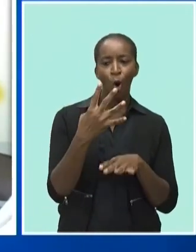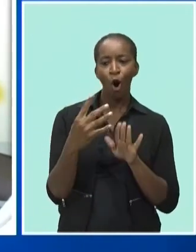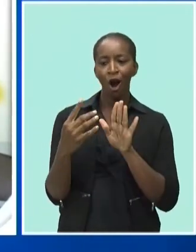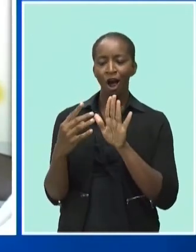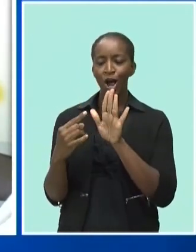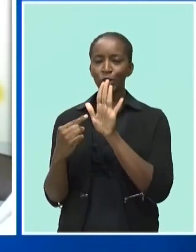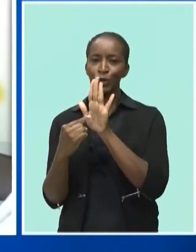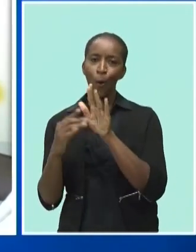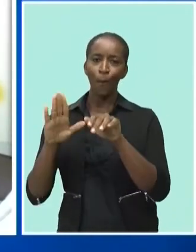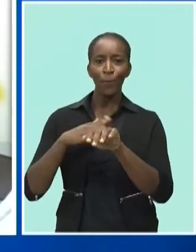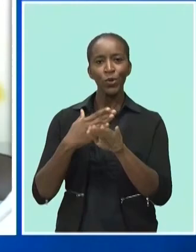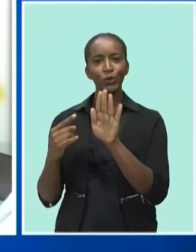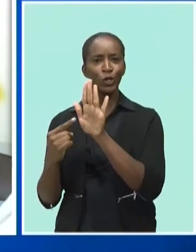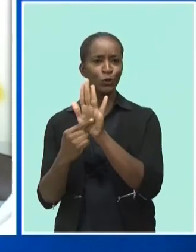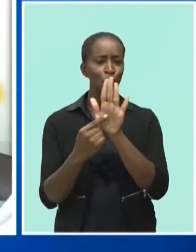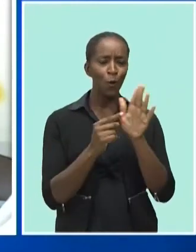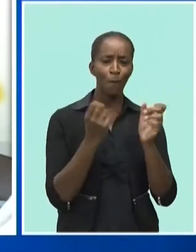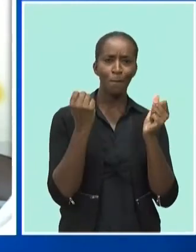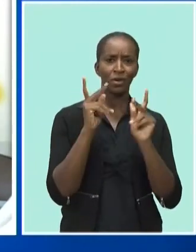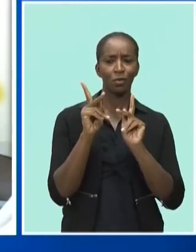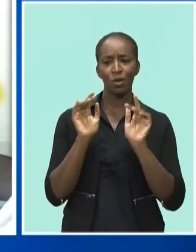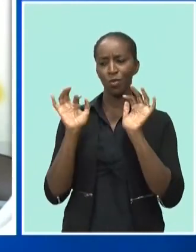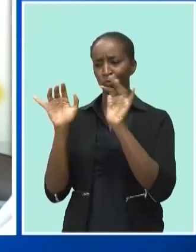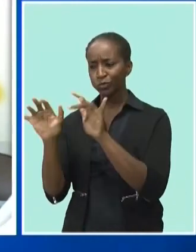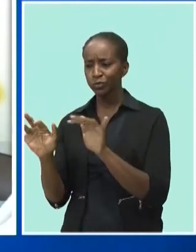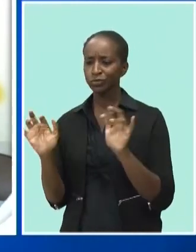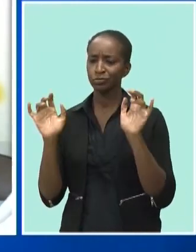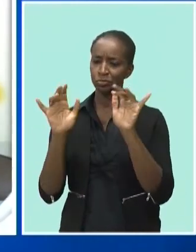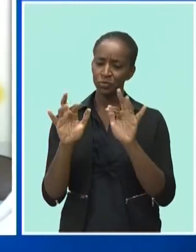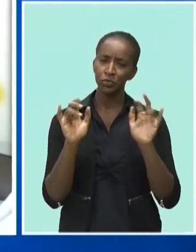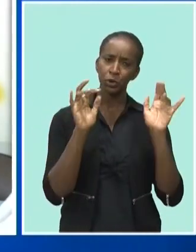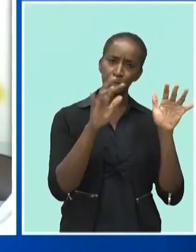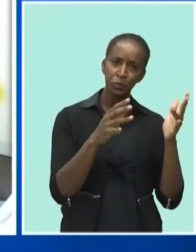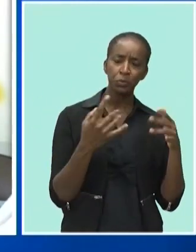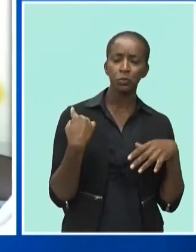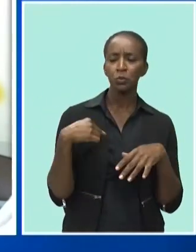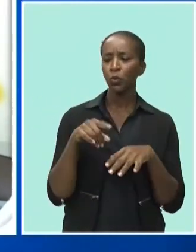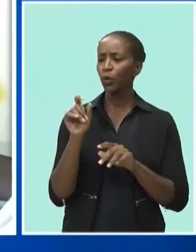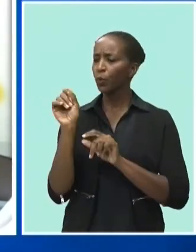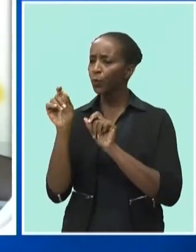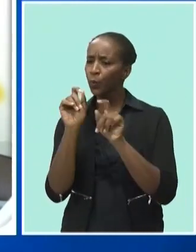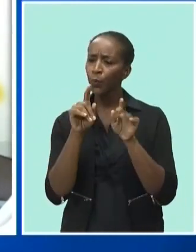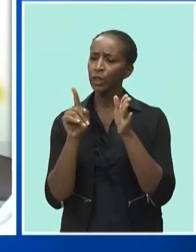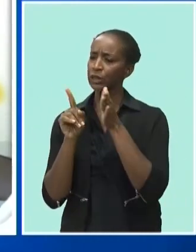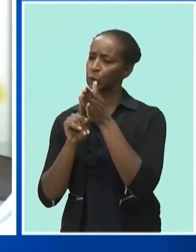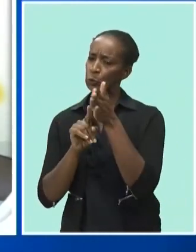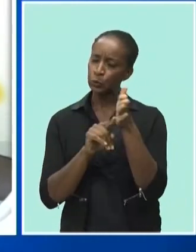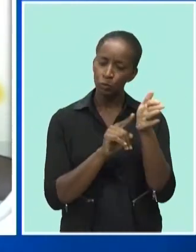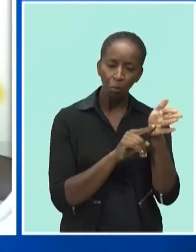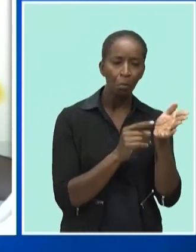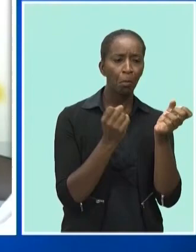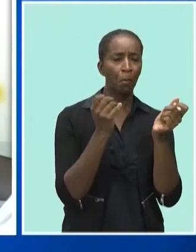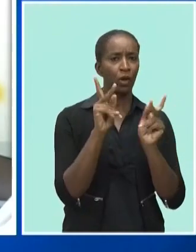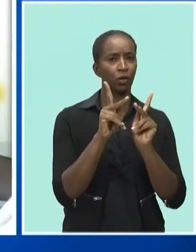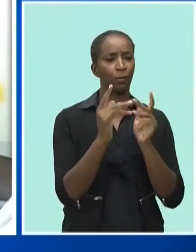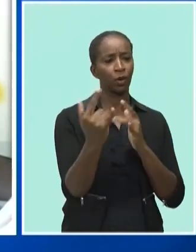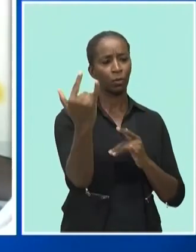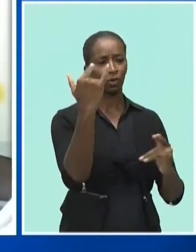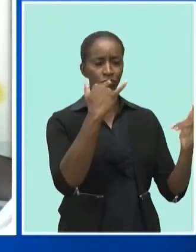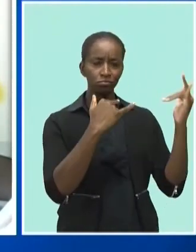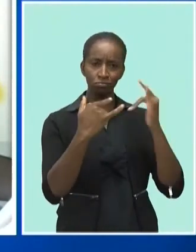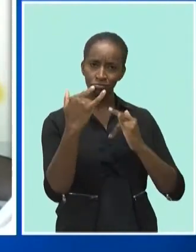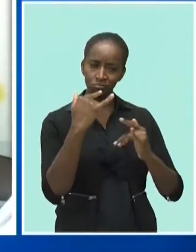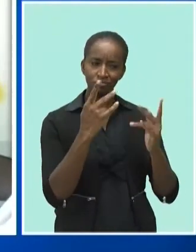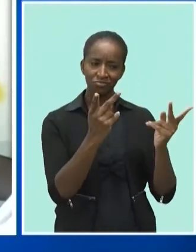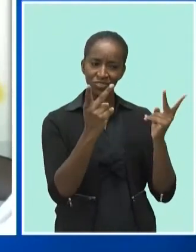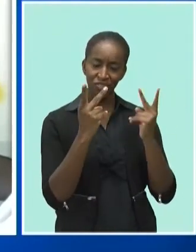well attended. And we were doing some research on the ground, and we realized that a lot of persons who came to Guyana found it